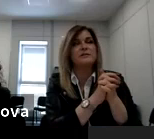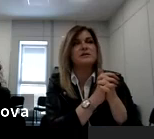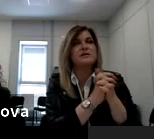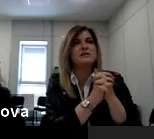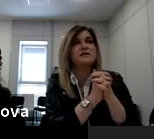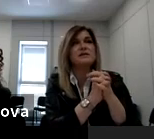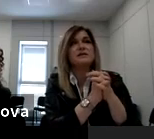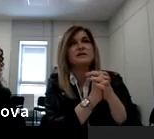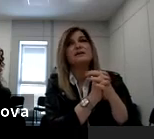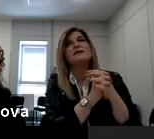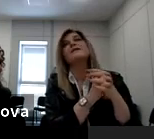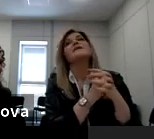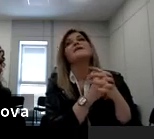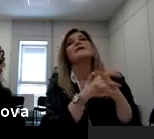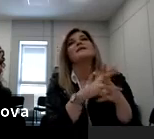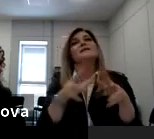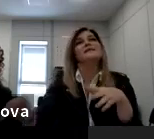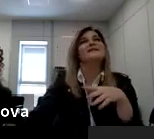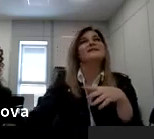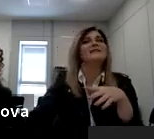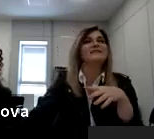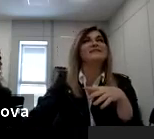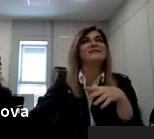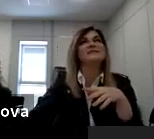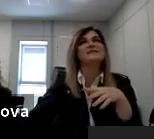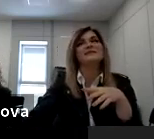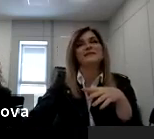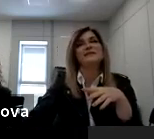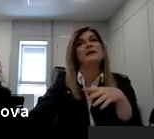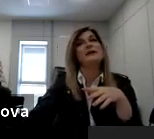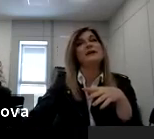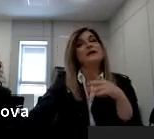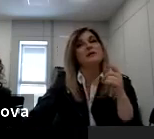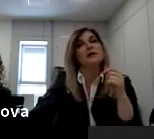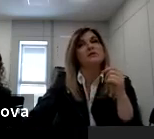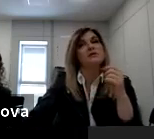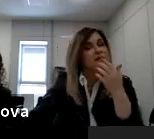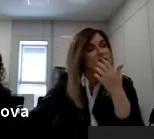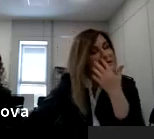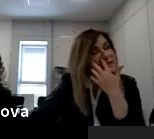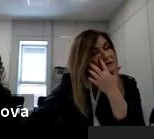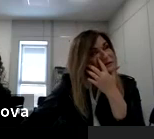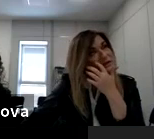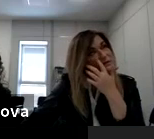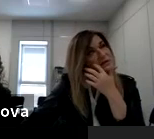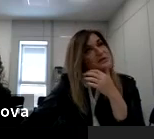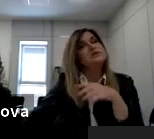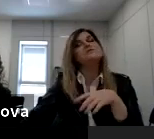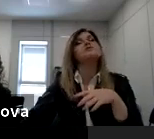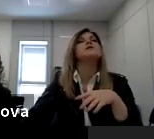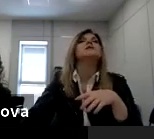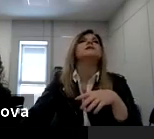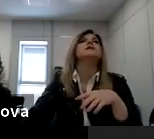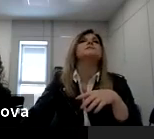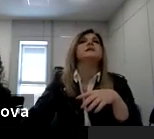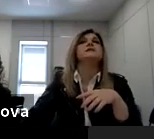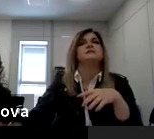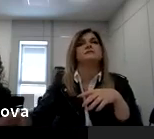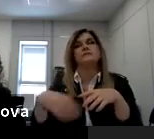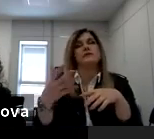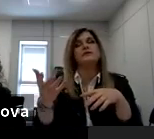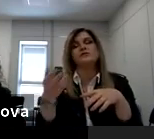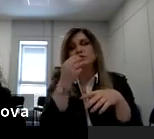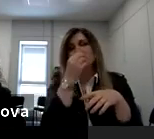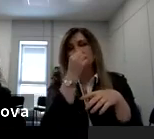standard IP66. Then it's needed. Then it's needed. Yeah, no, actually, really, this fixture usually